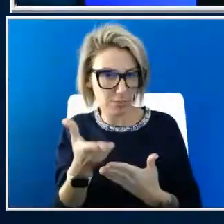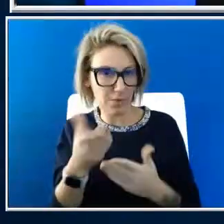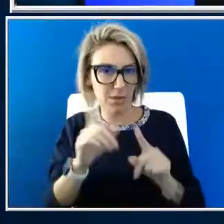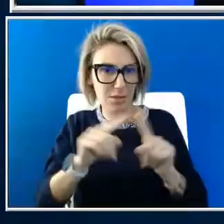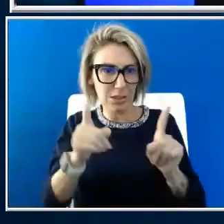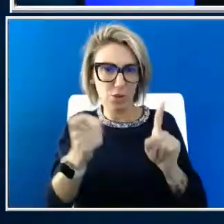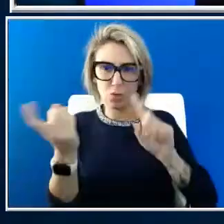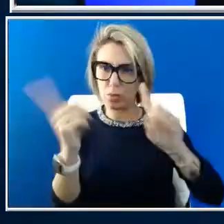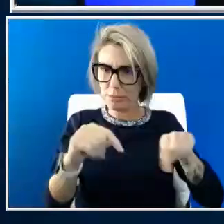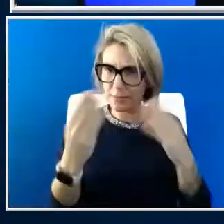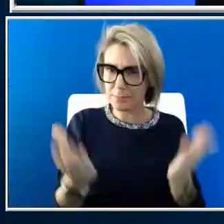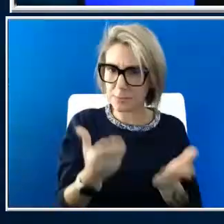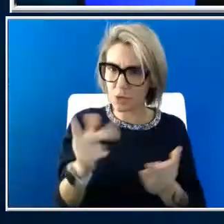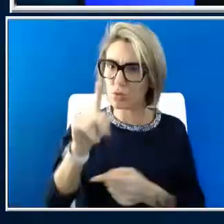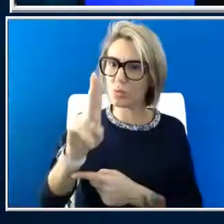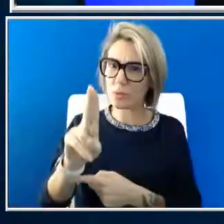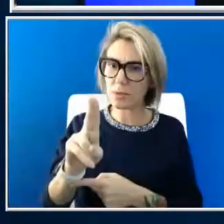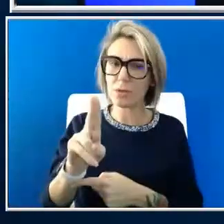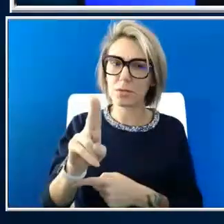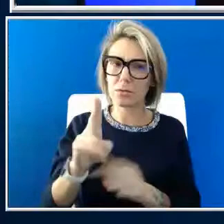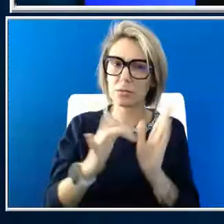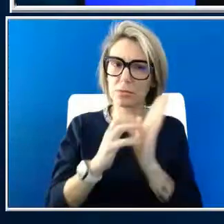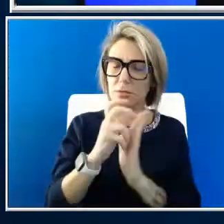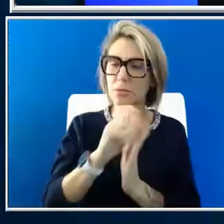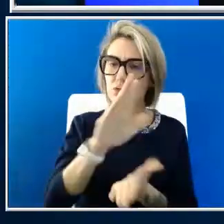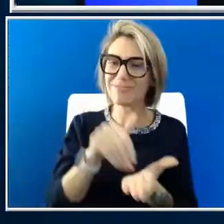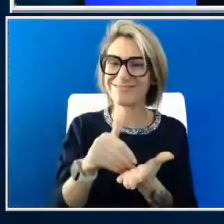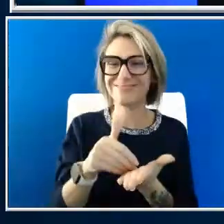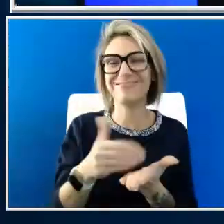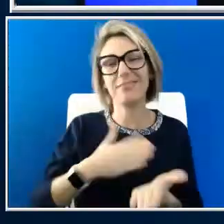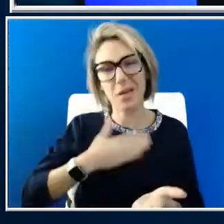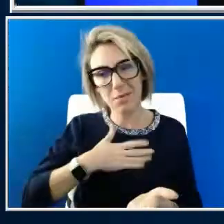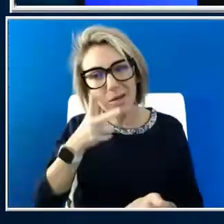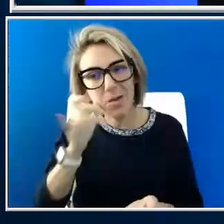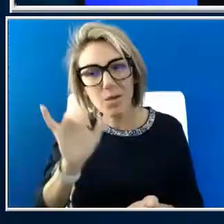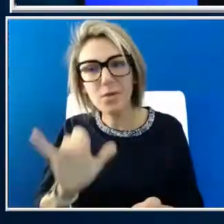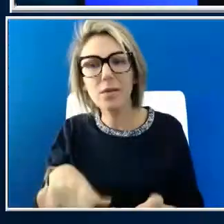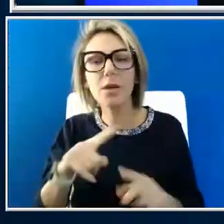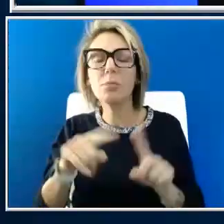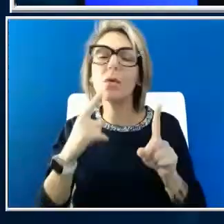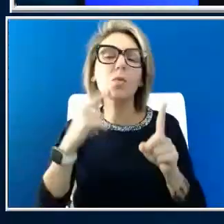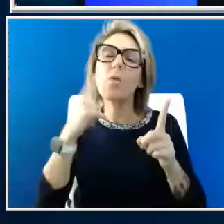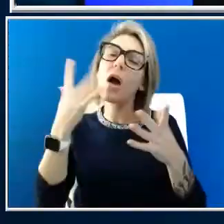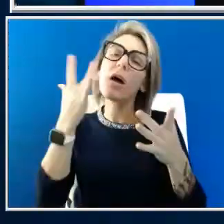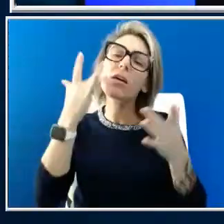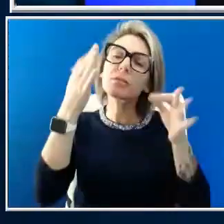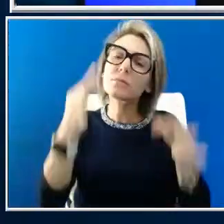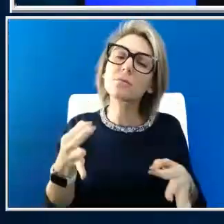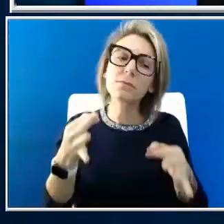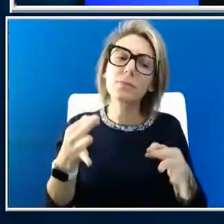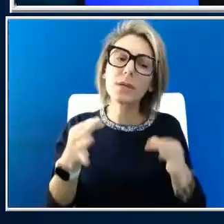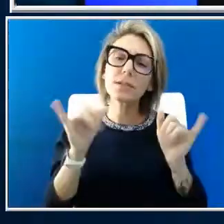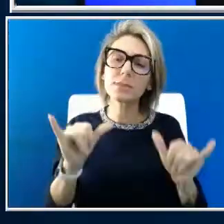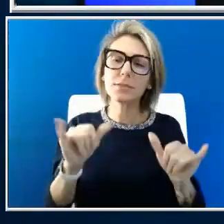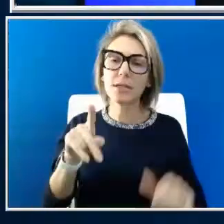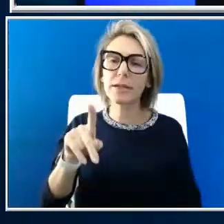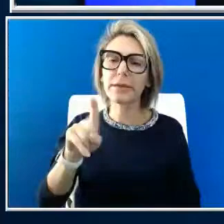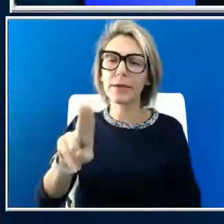coming here to KU Cancer Center. We're very glad to hear that. But what went into that decision to stay here